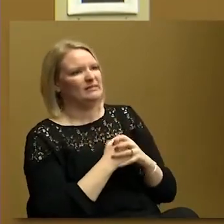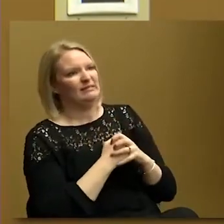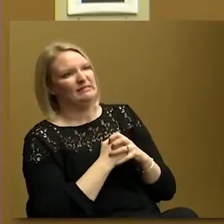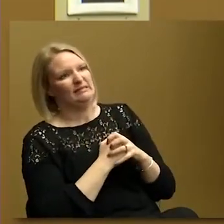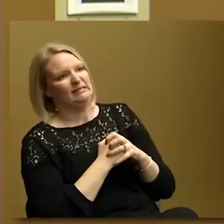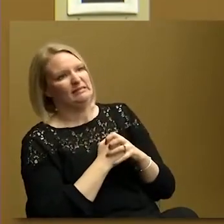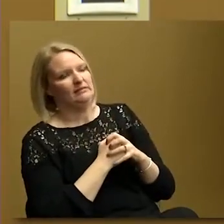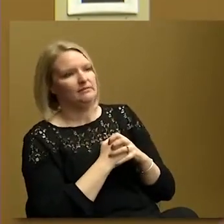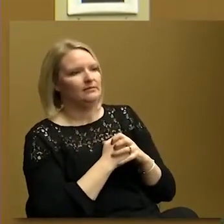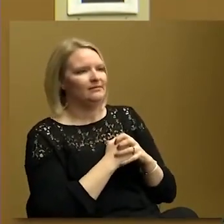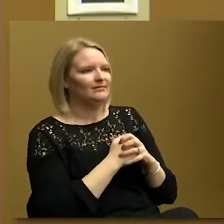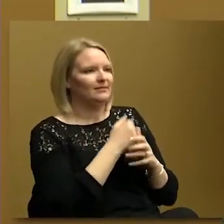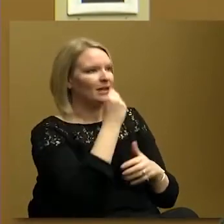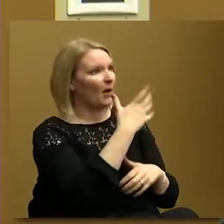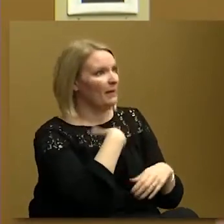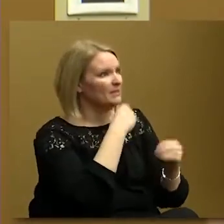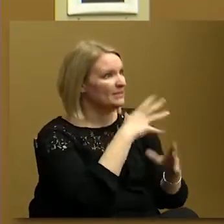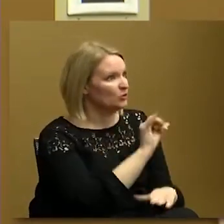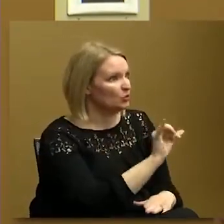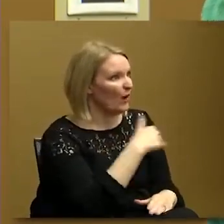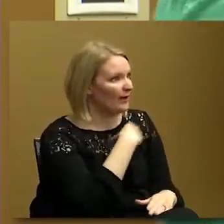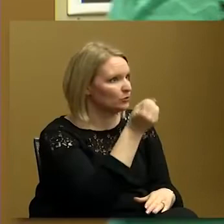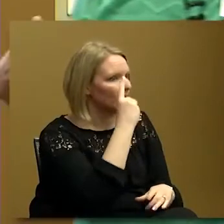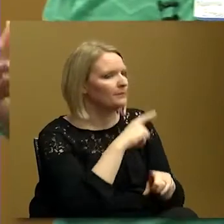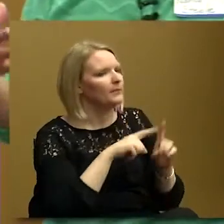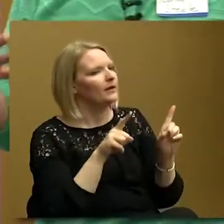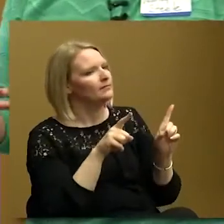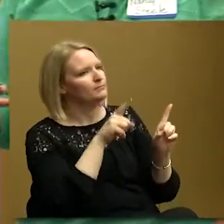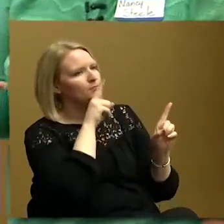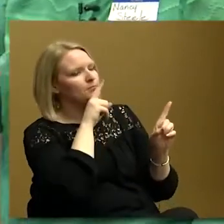but I'm a teacher too. But,